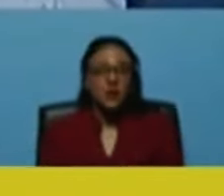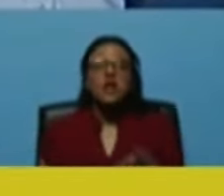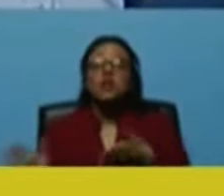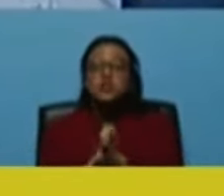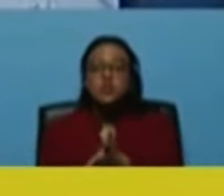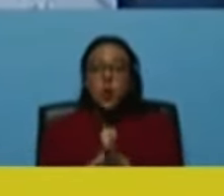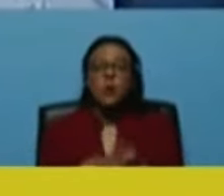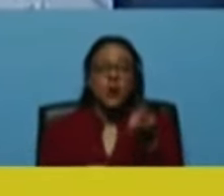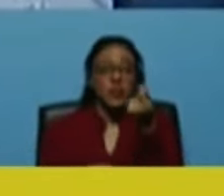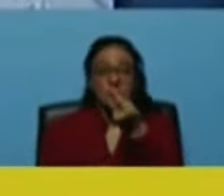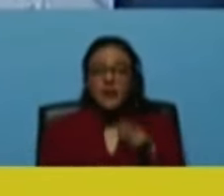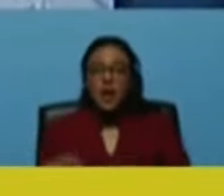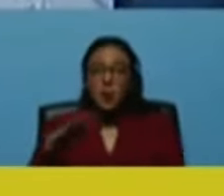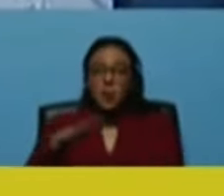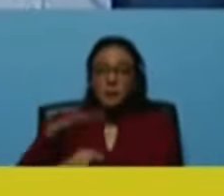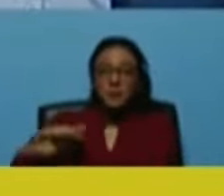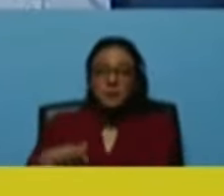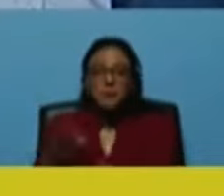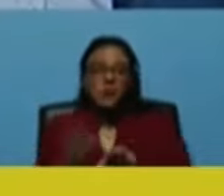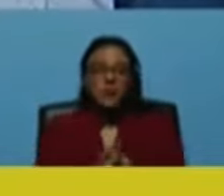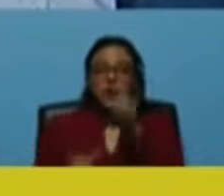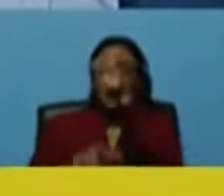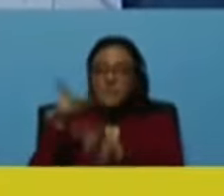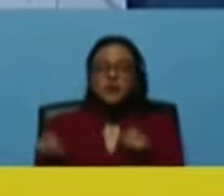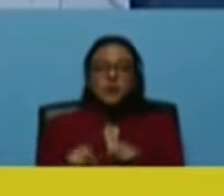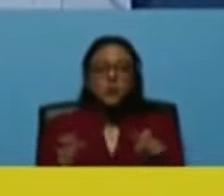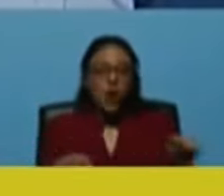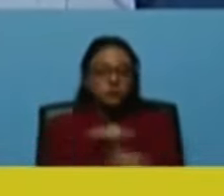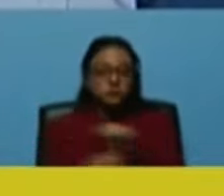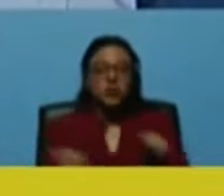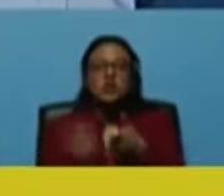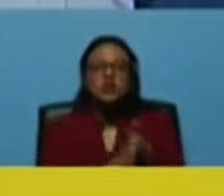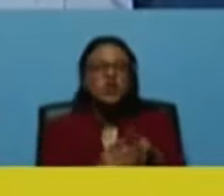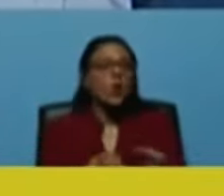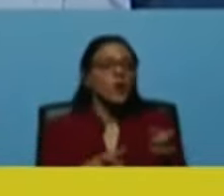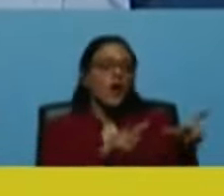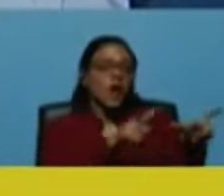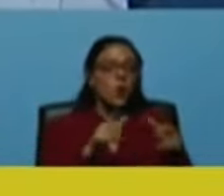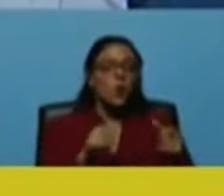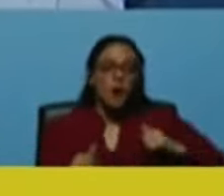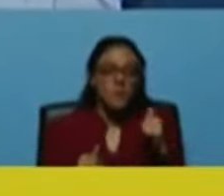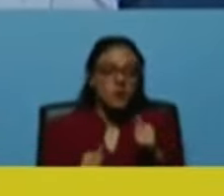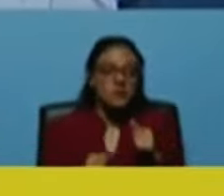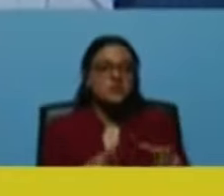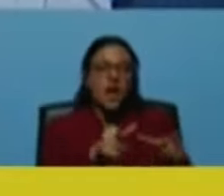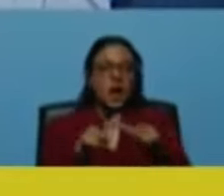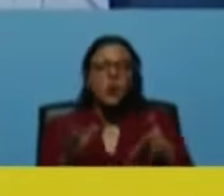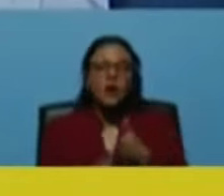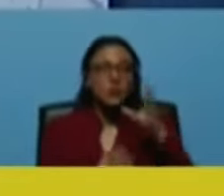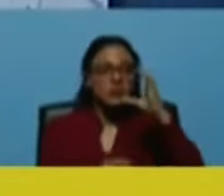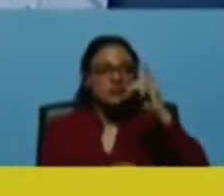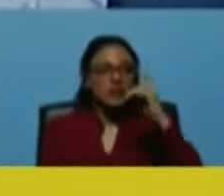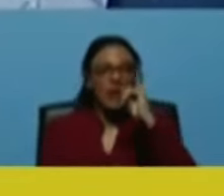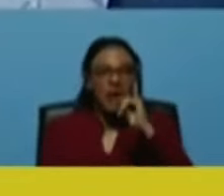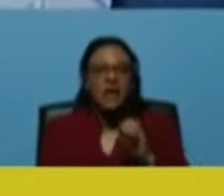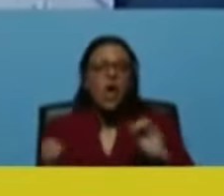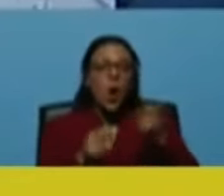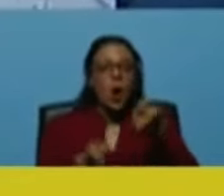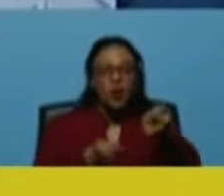accountability to justice because of their promotion to violent